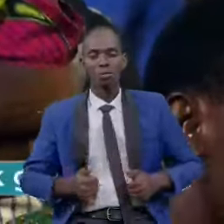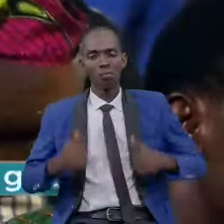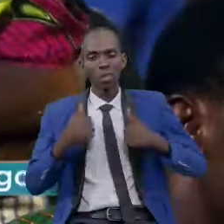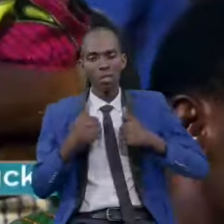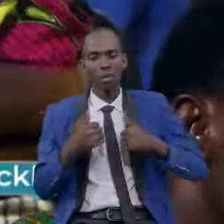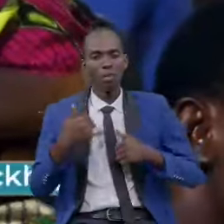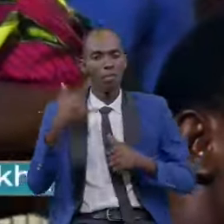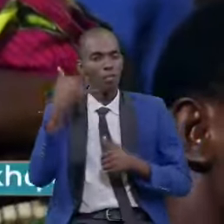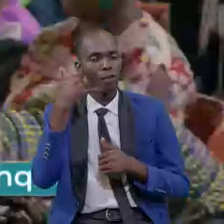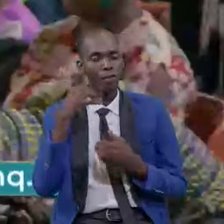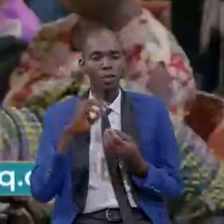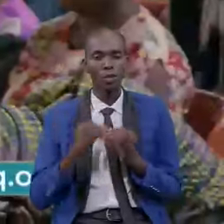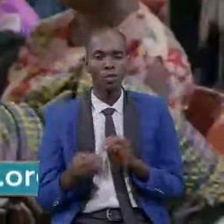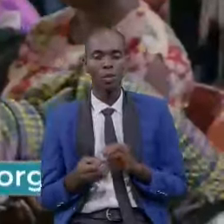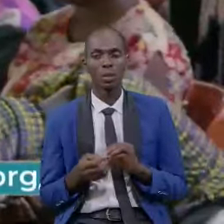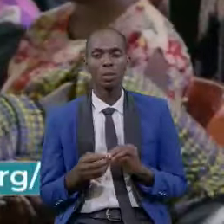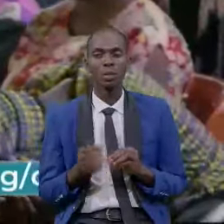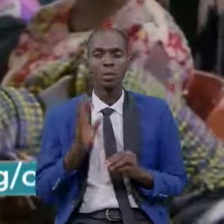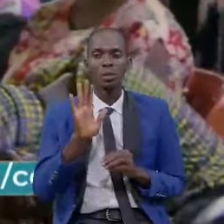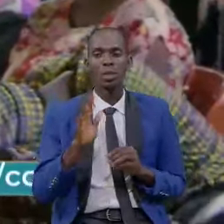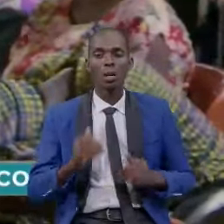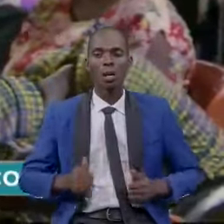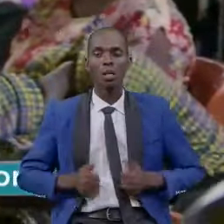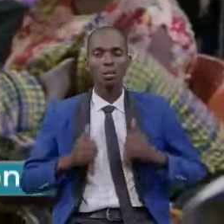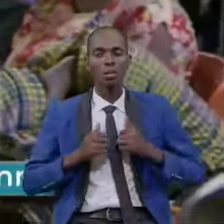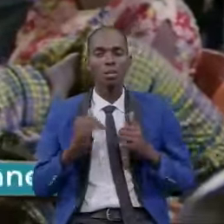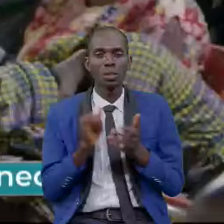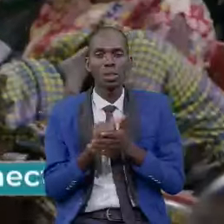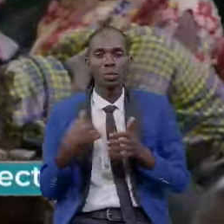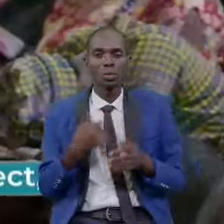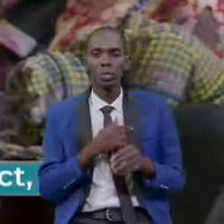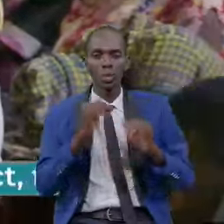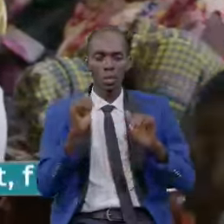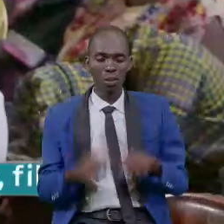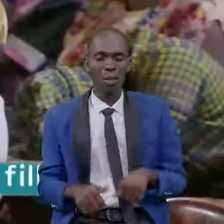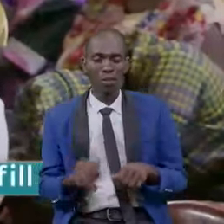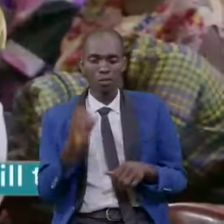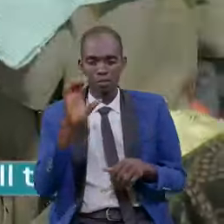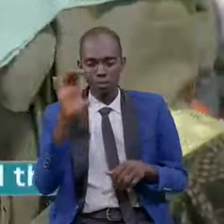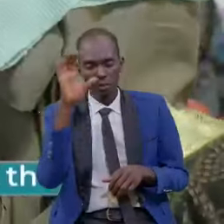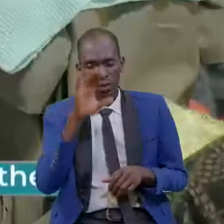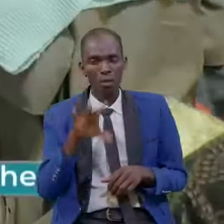the address that can be used to locate you. The essence is to help you stand.